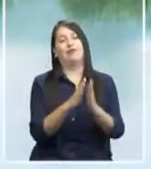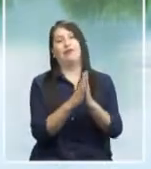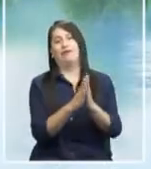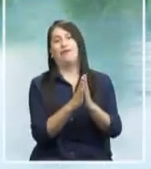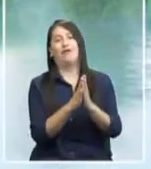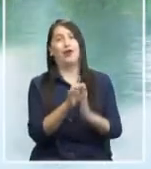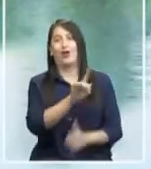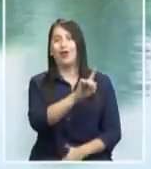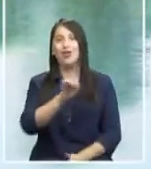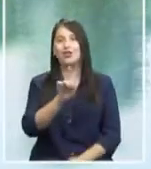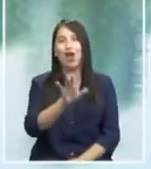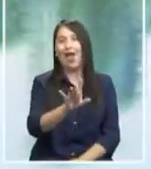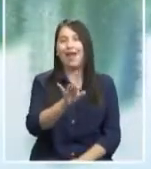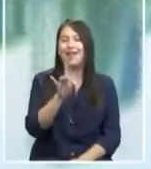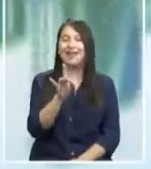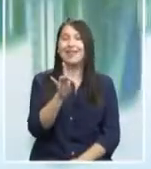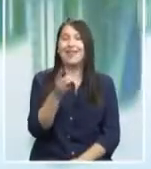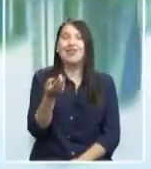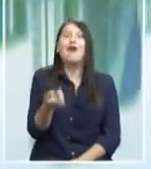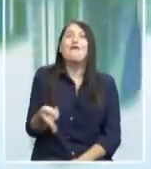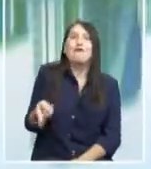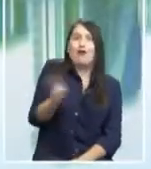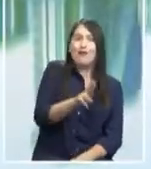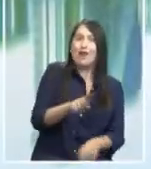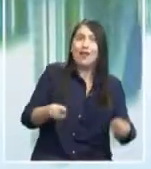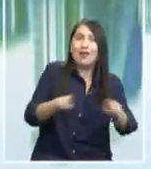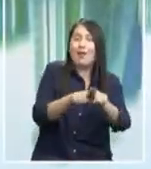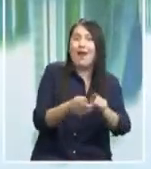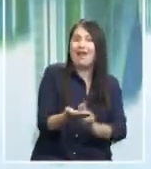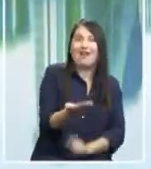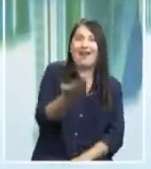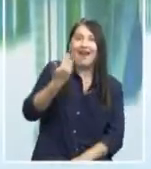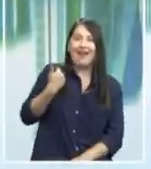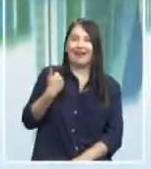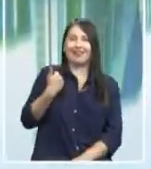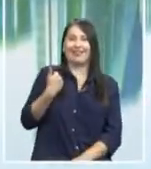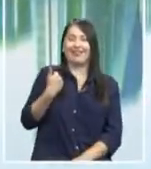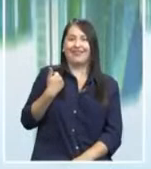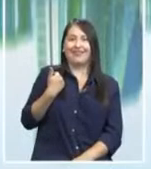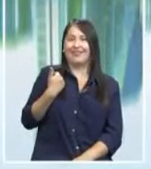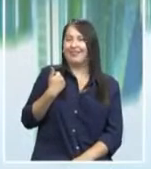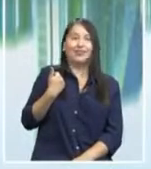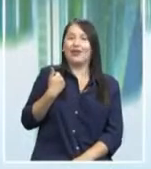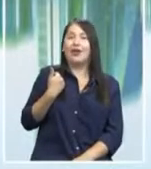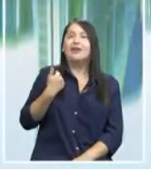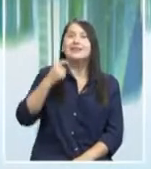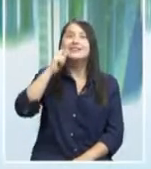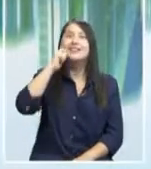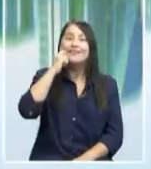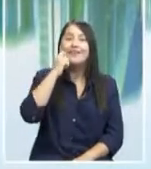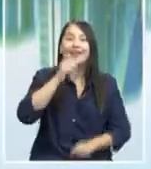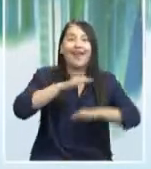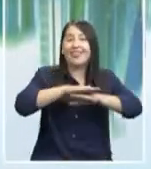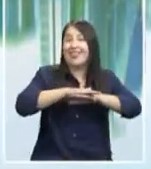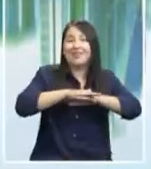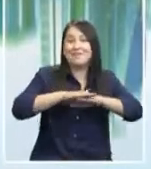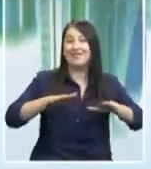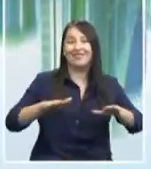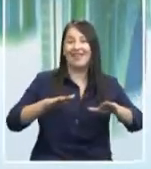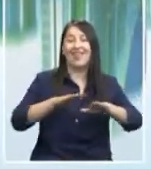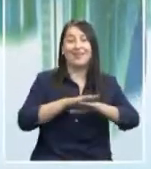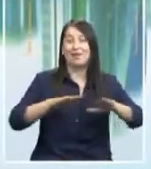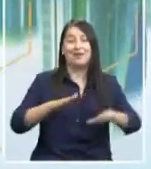Go back means we finish ourselves. It will be over. If you want to survive, if you want to create a new